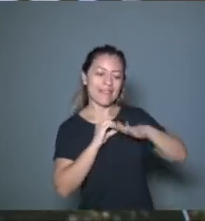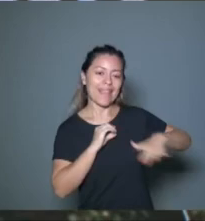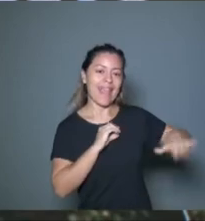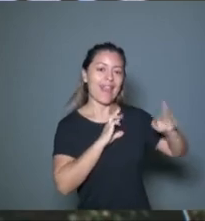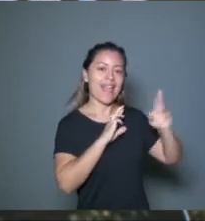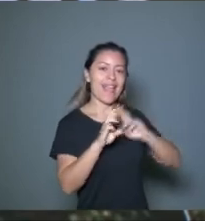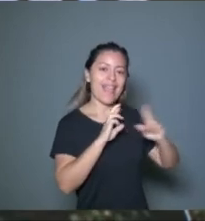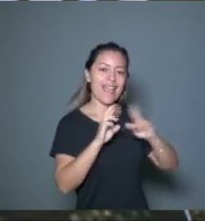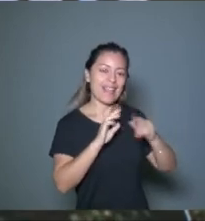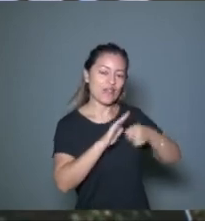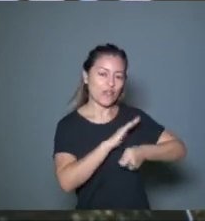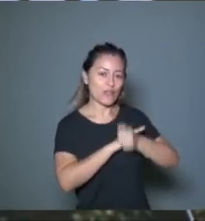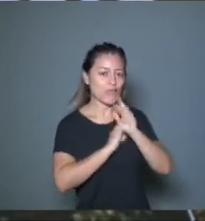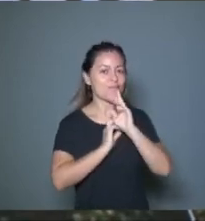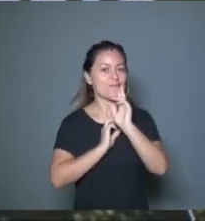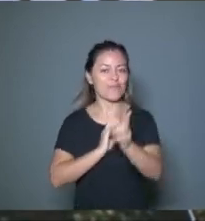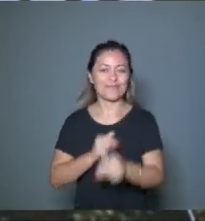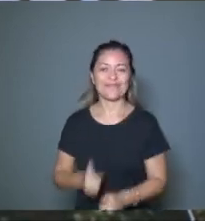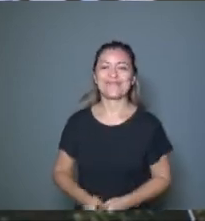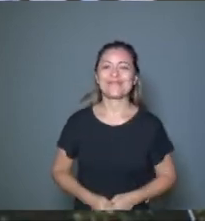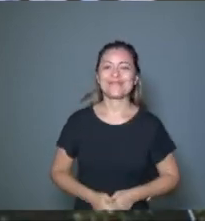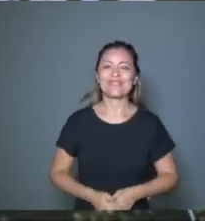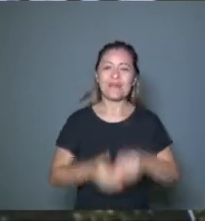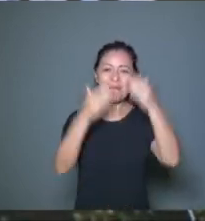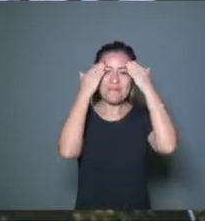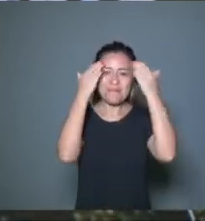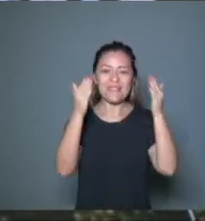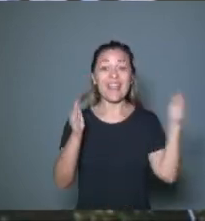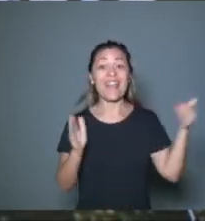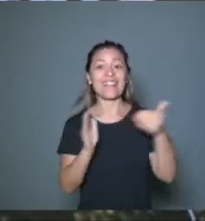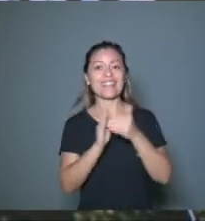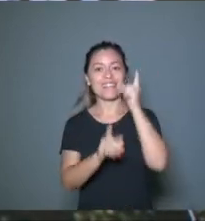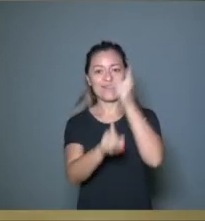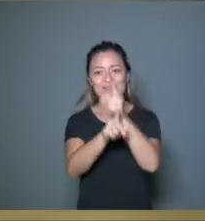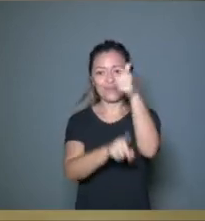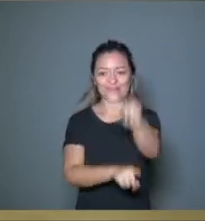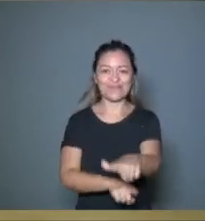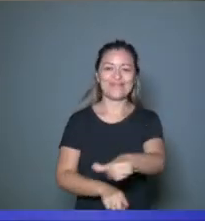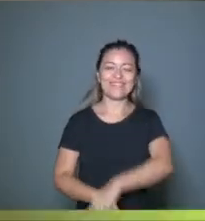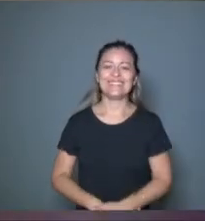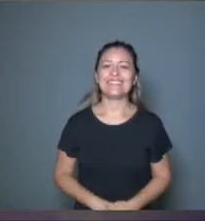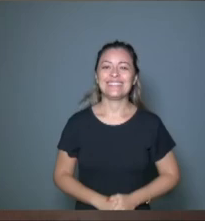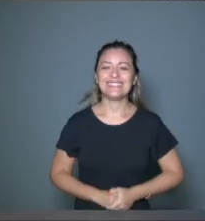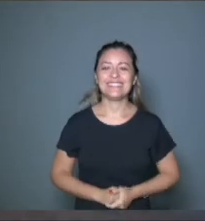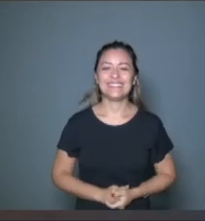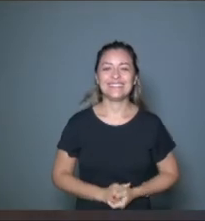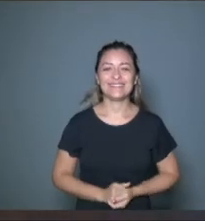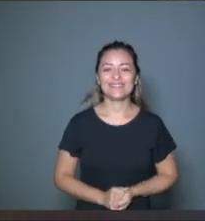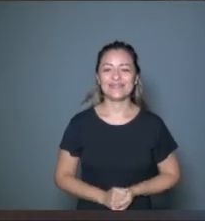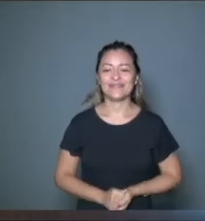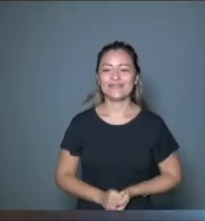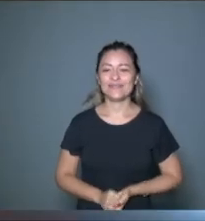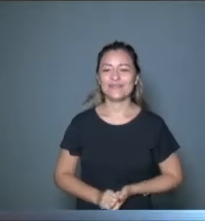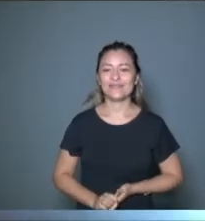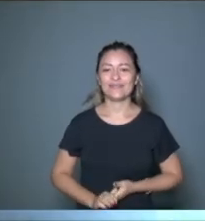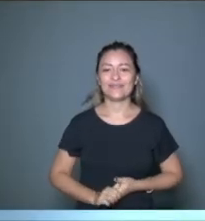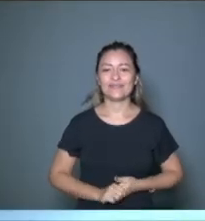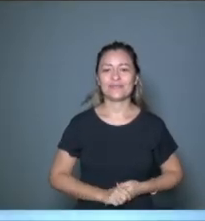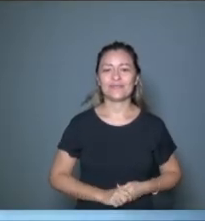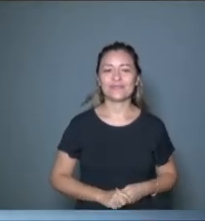answered by email by our investor relations area. Thank you very much and hope to see you next time.